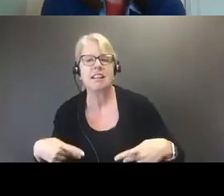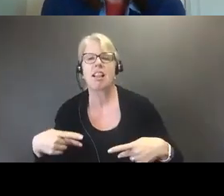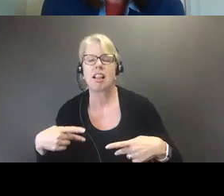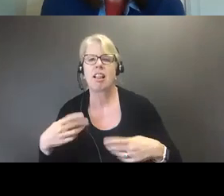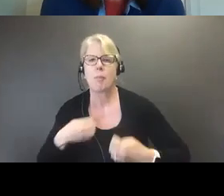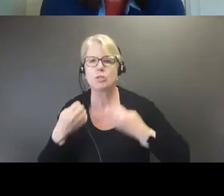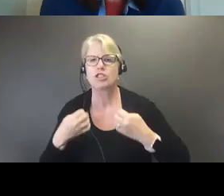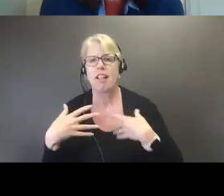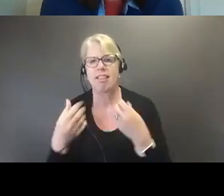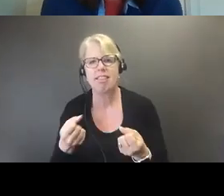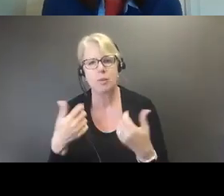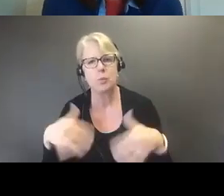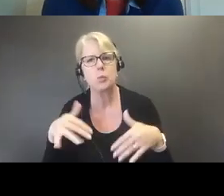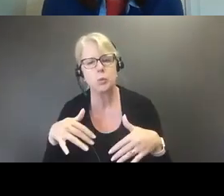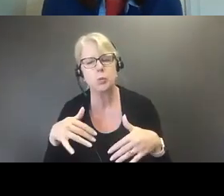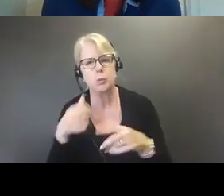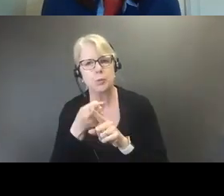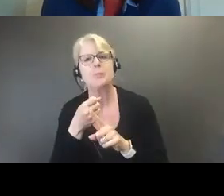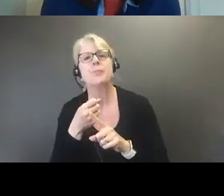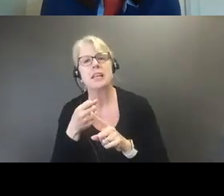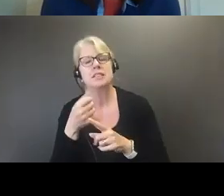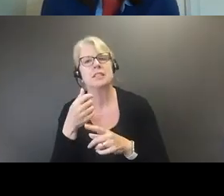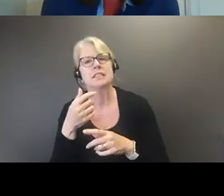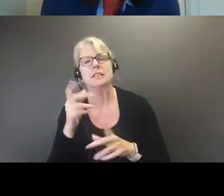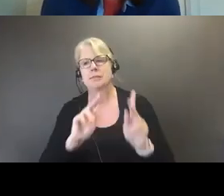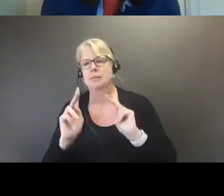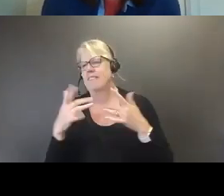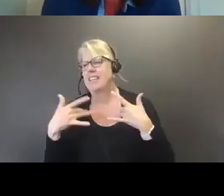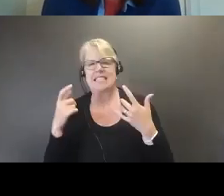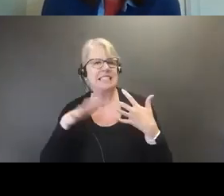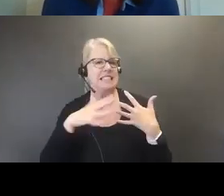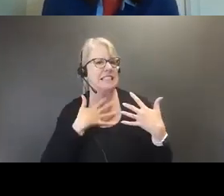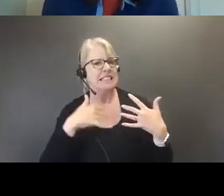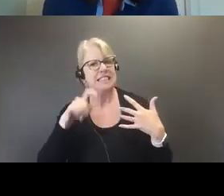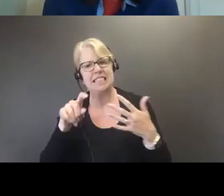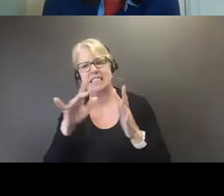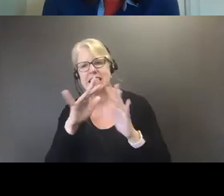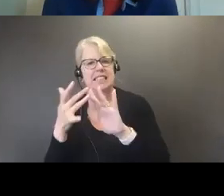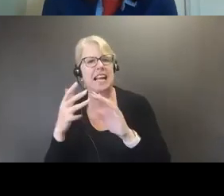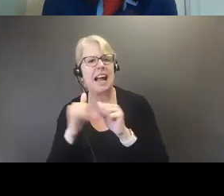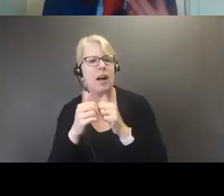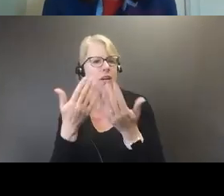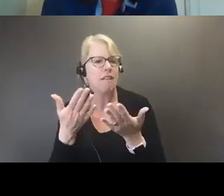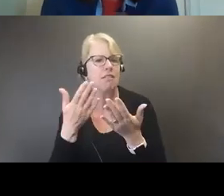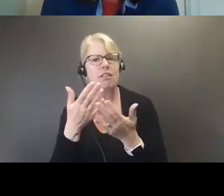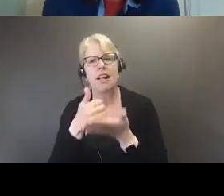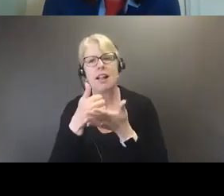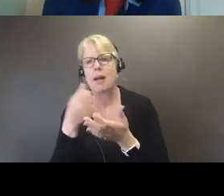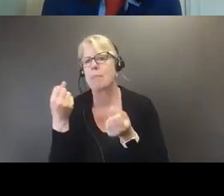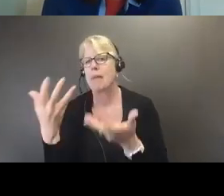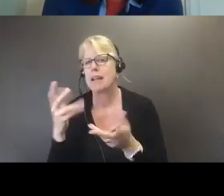health. So people are seeking some way to feel connected and to offer help. We had a lot of people reach out to